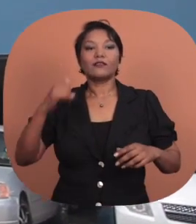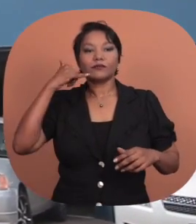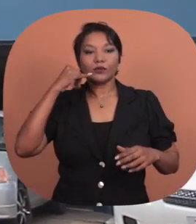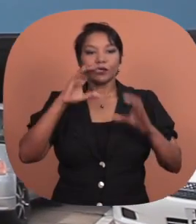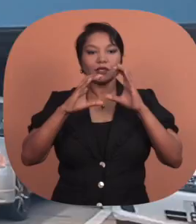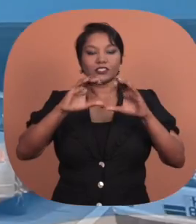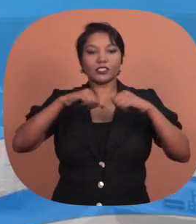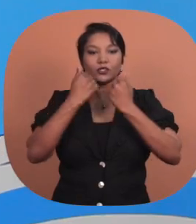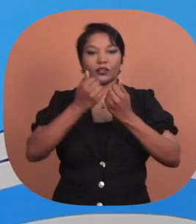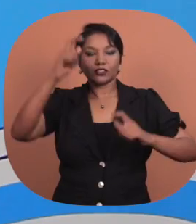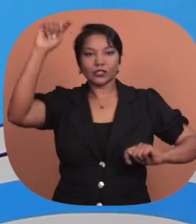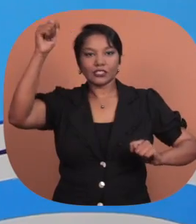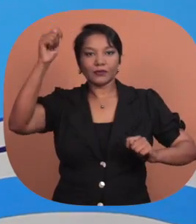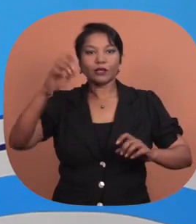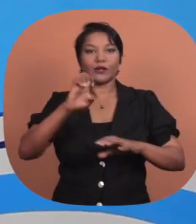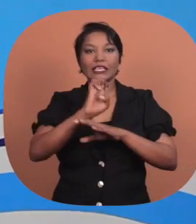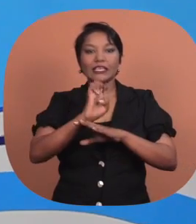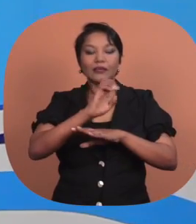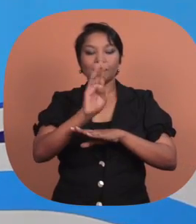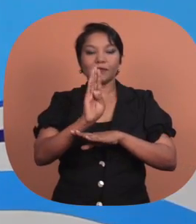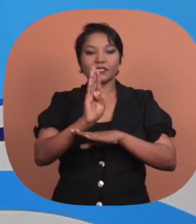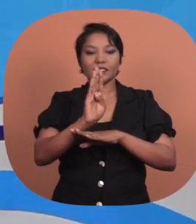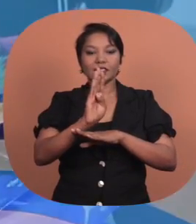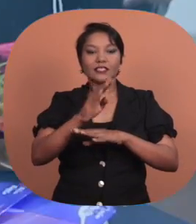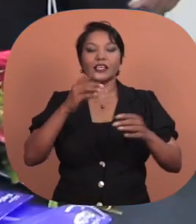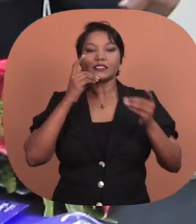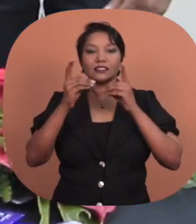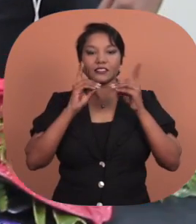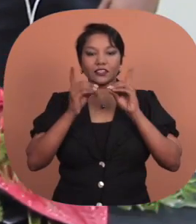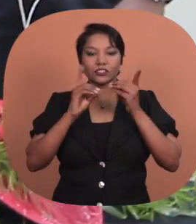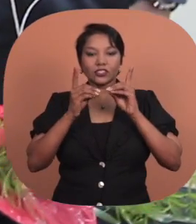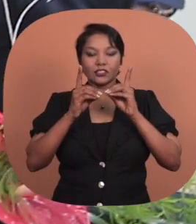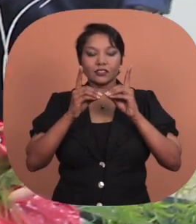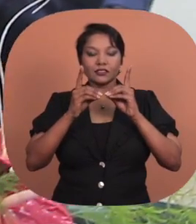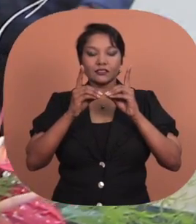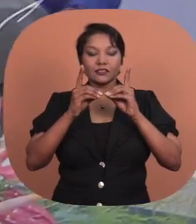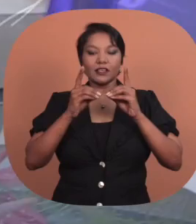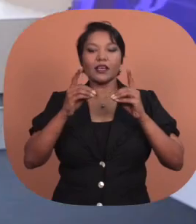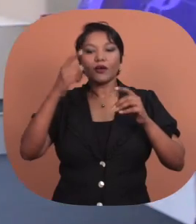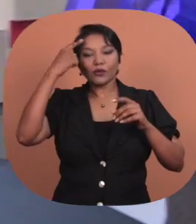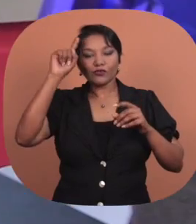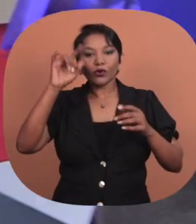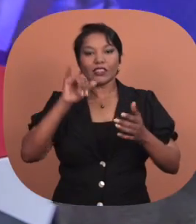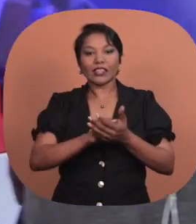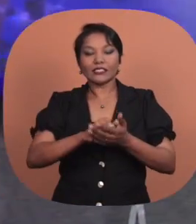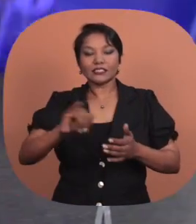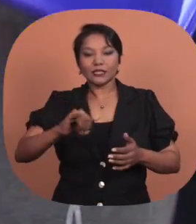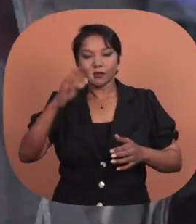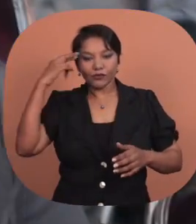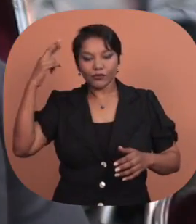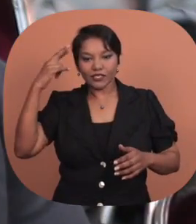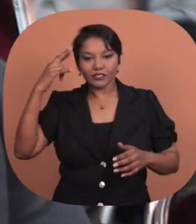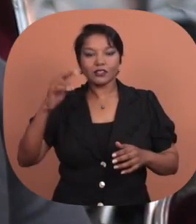and Tobago's recent EBusiness Roundtable discussion was designed to engage just this premise. What steps are necessary